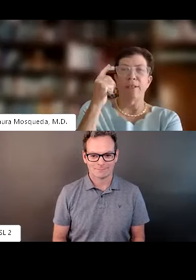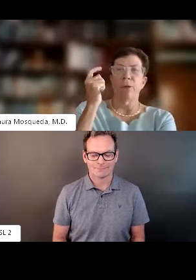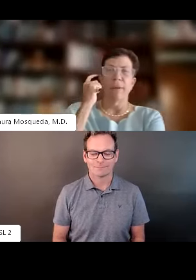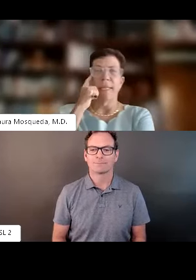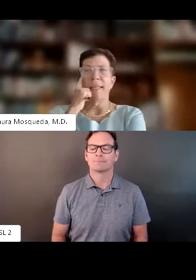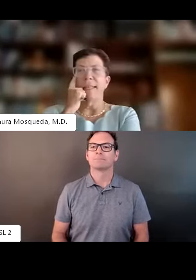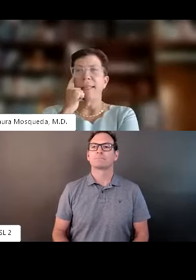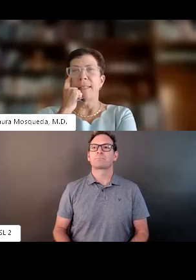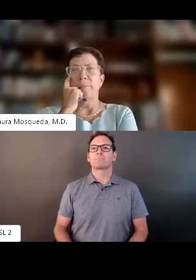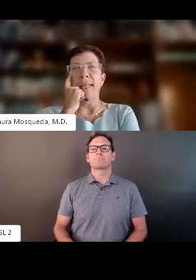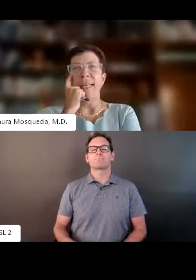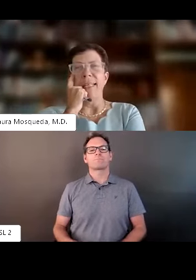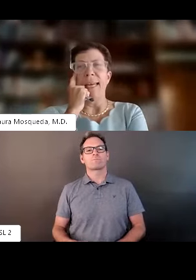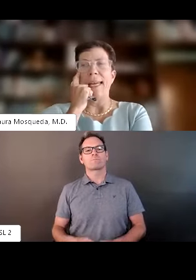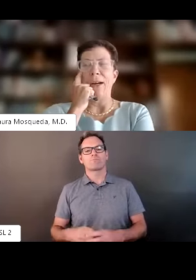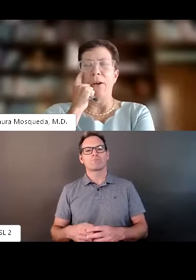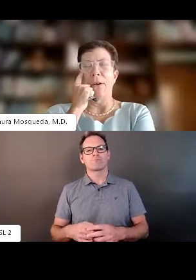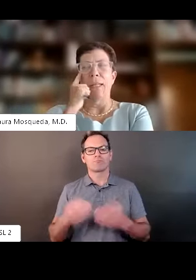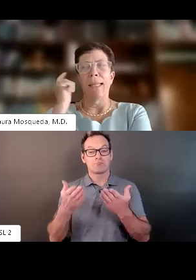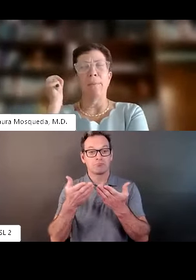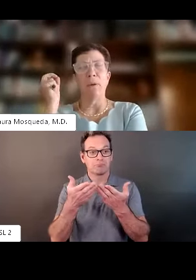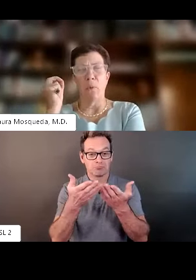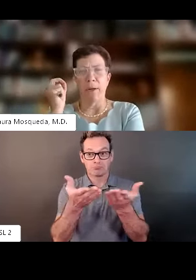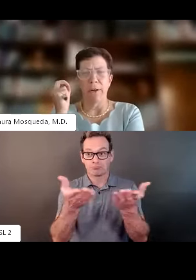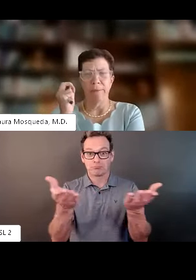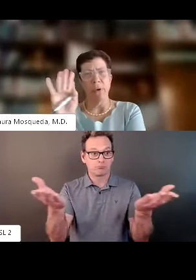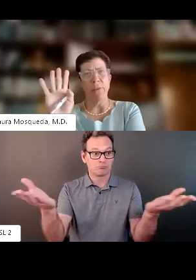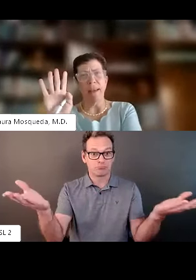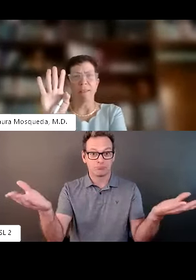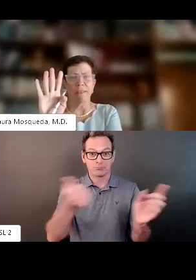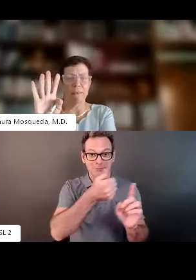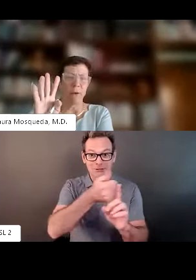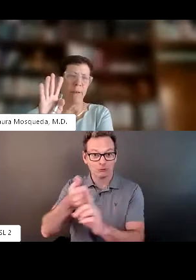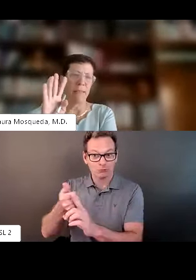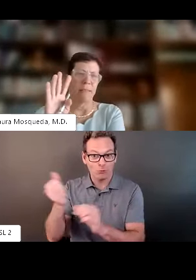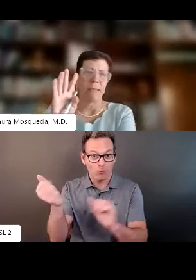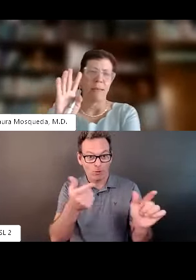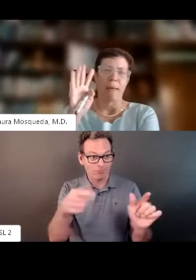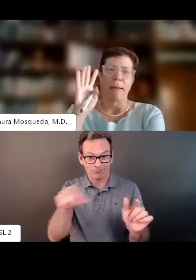All of us who are attending this meeting today are a little bit weird. No offense,